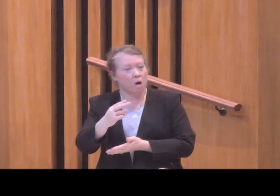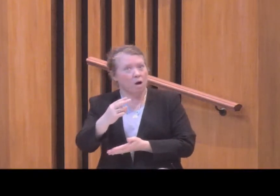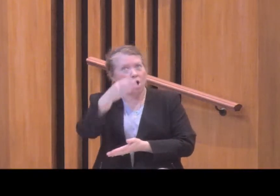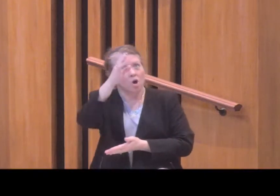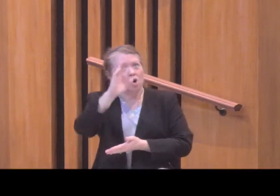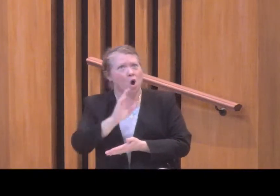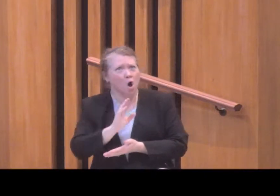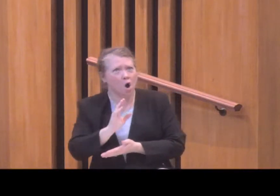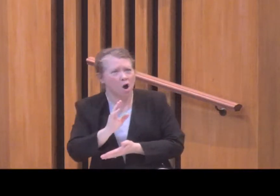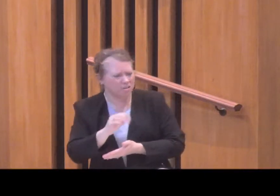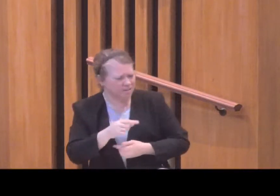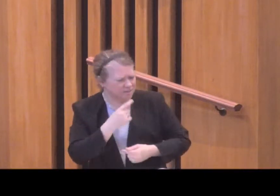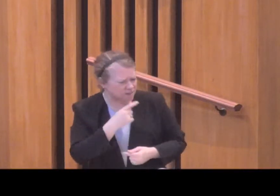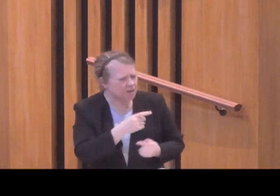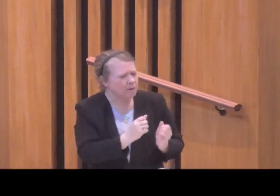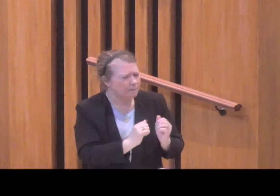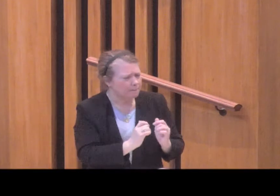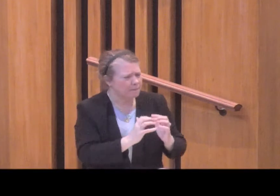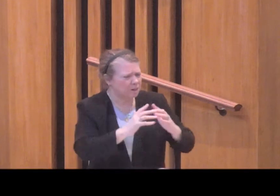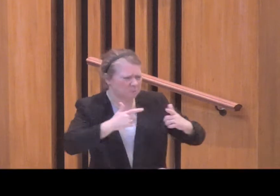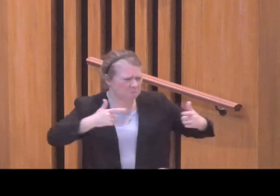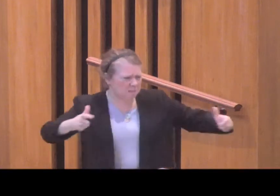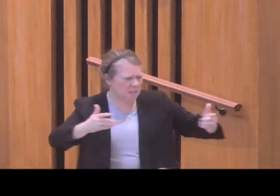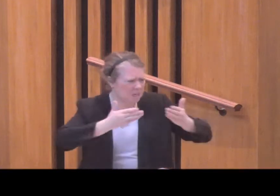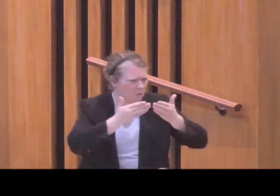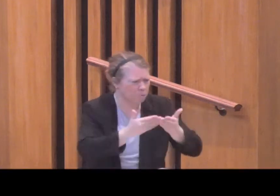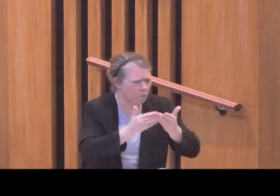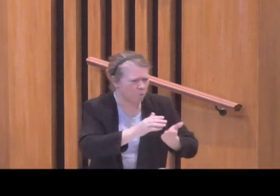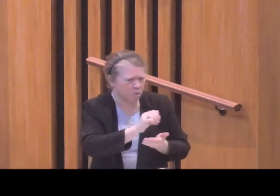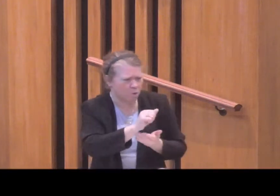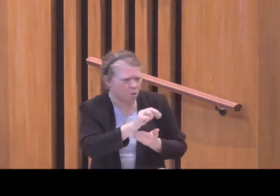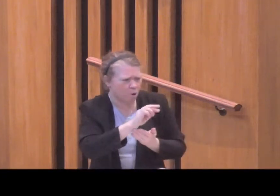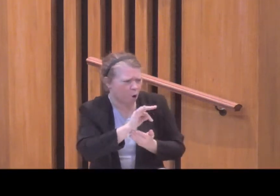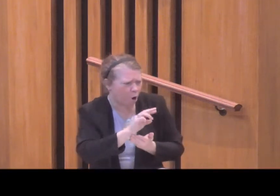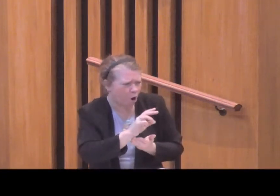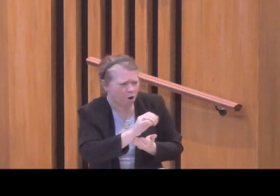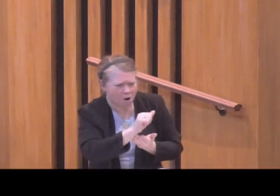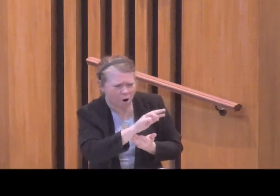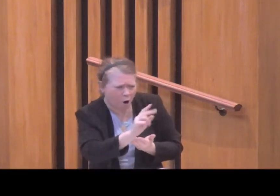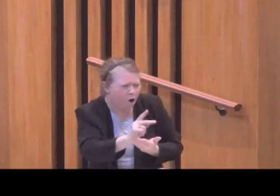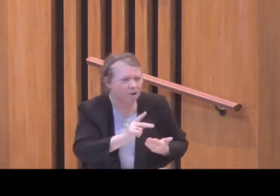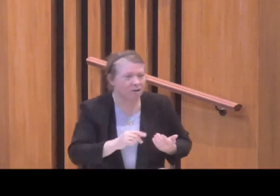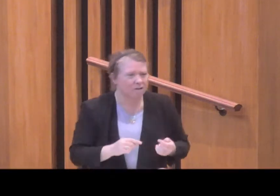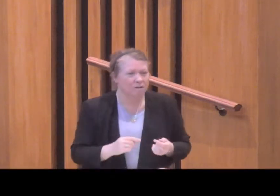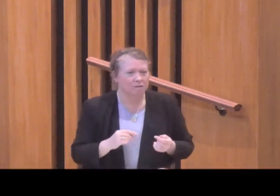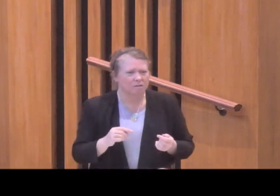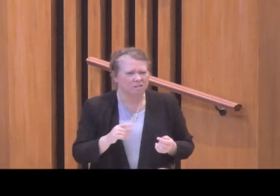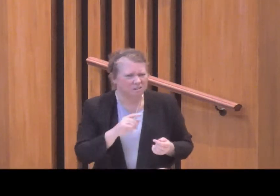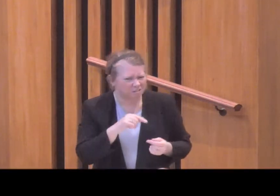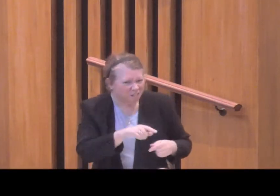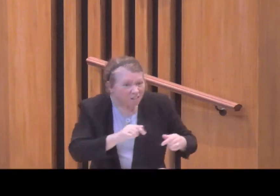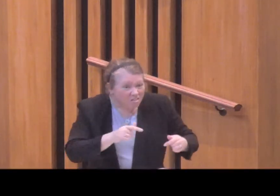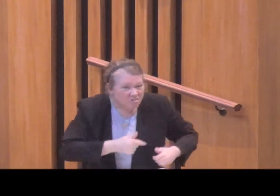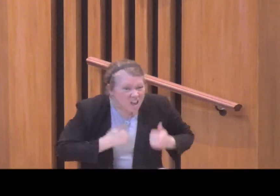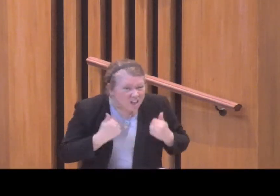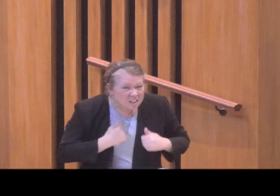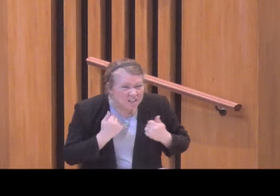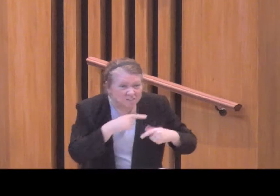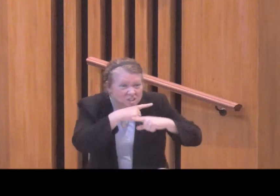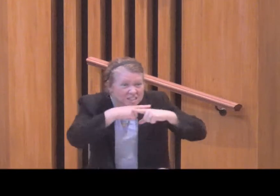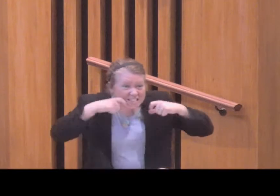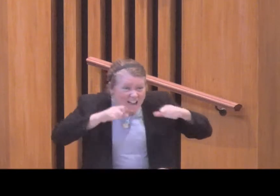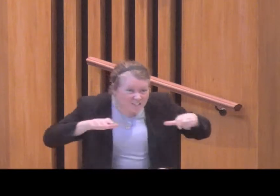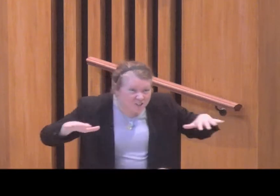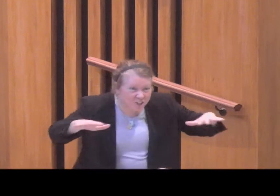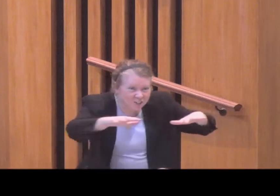most silliest request in the world. But yet, because Noah was faithful to what God asked